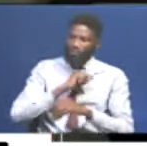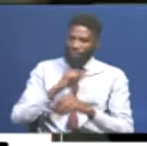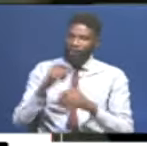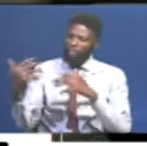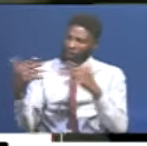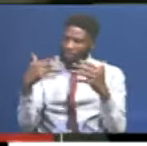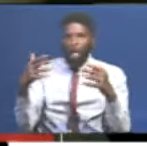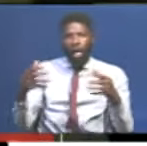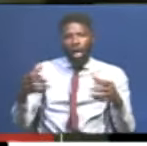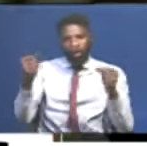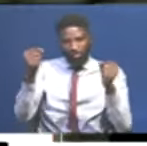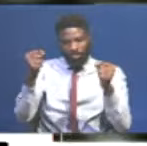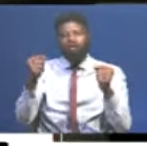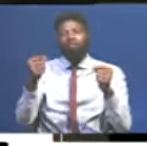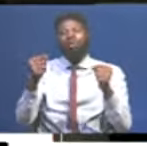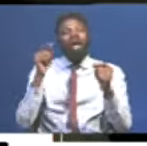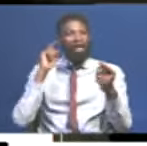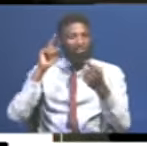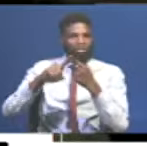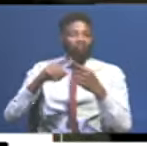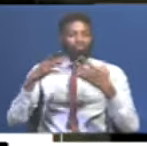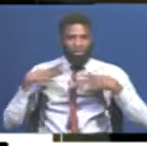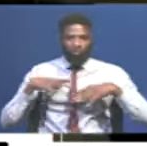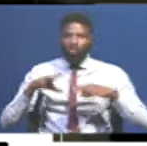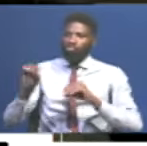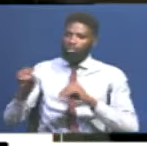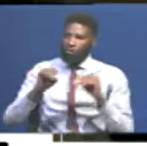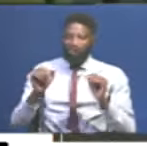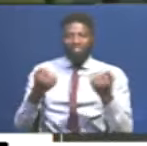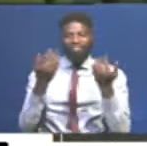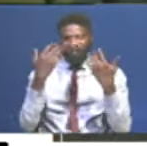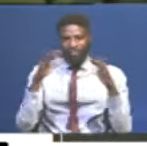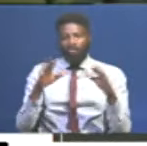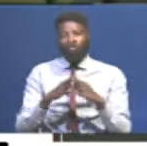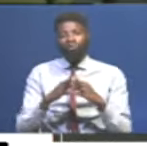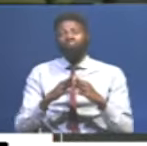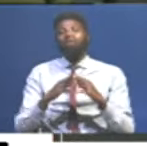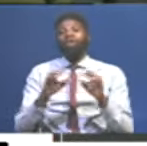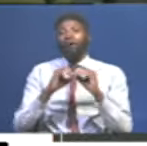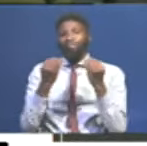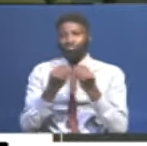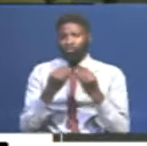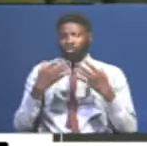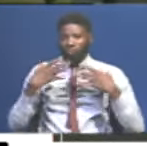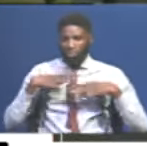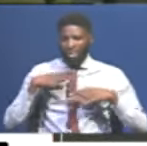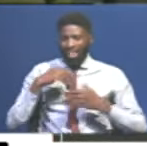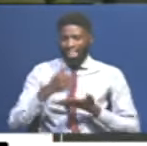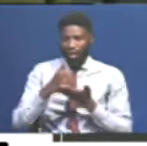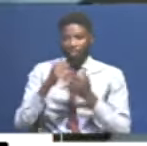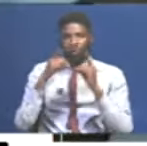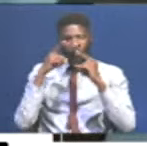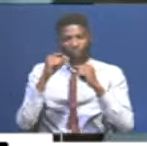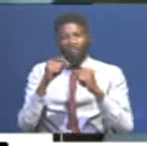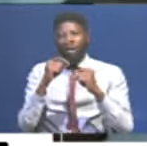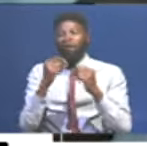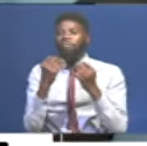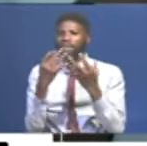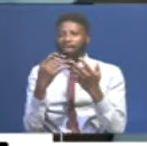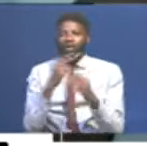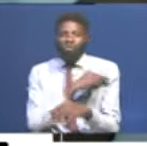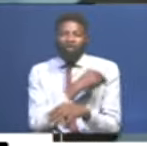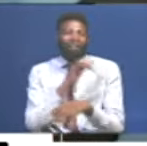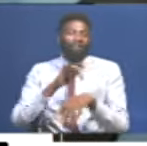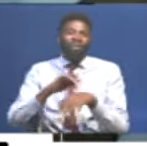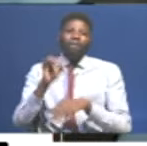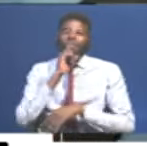continues. Humanitarian organizations are reporting a paralyzed healthcare system in Sudan. Dozens of hospitals were affected following days